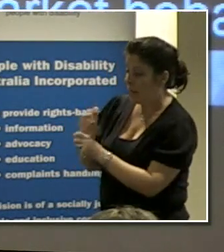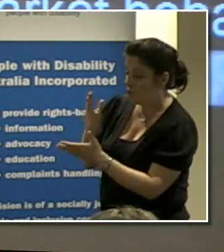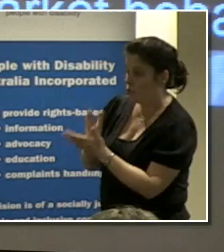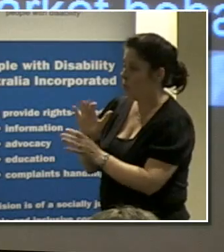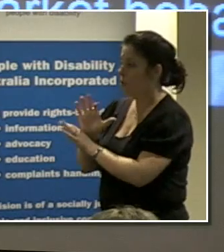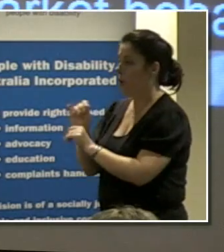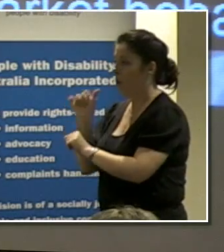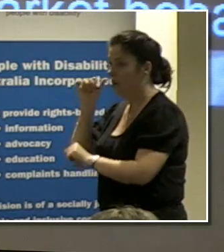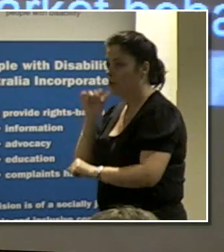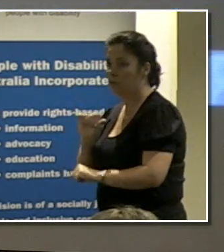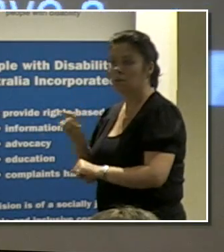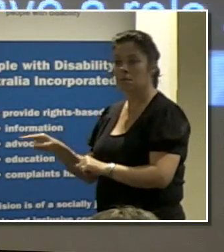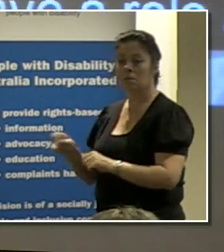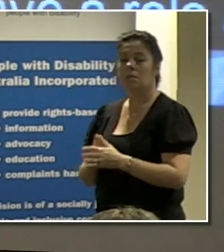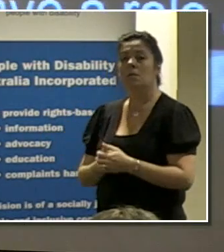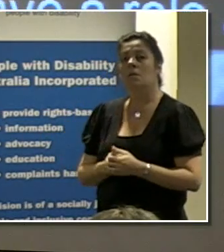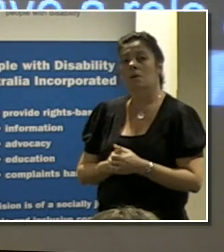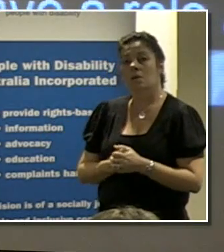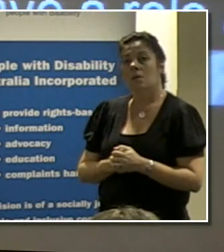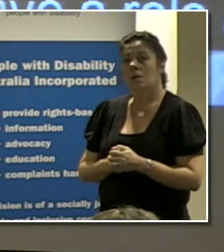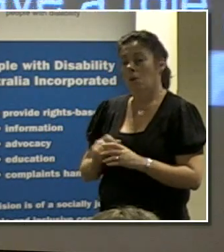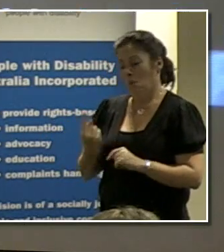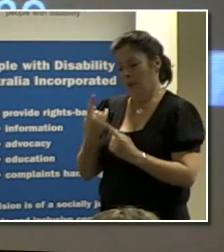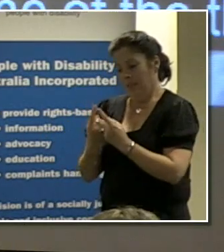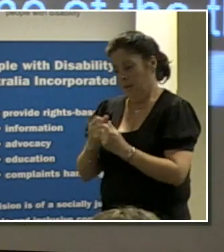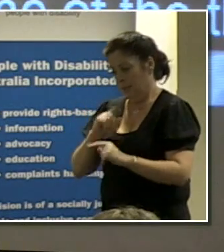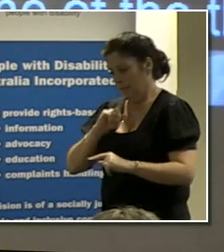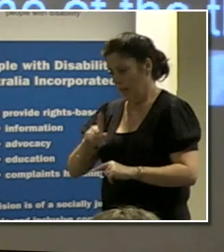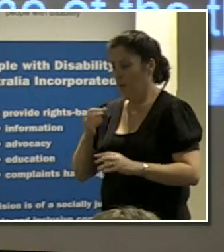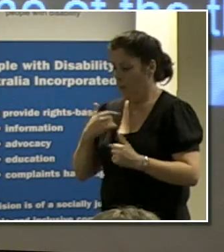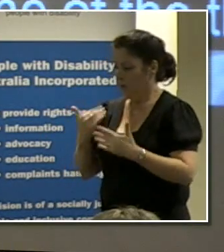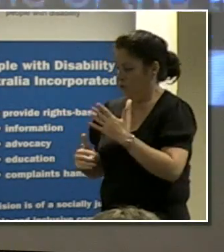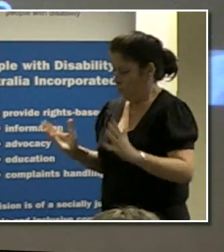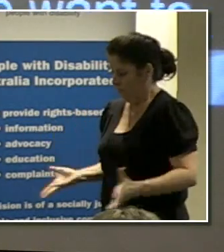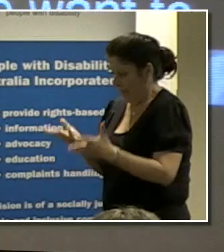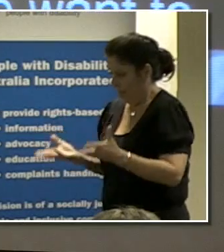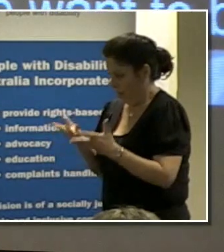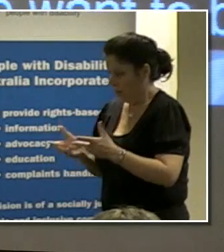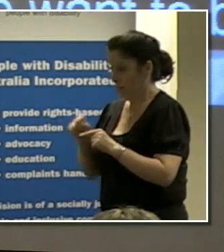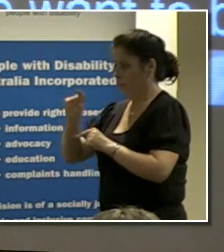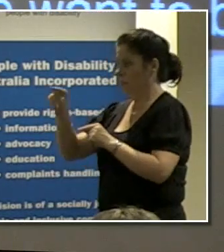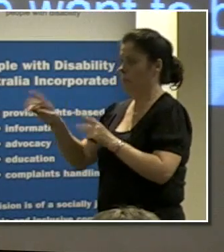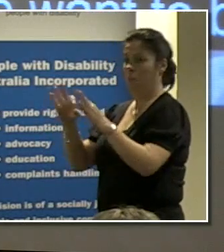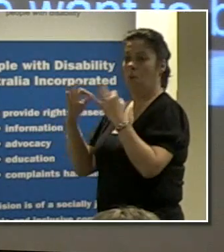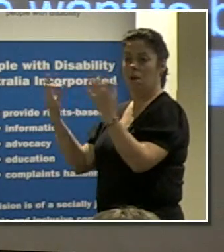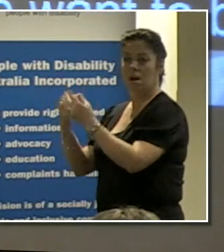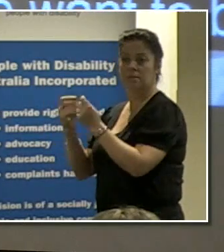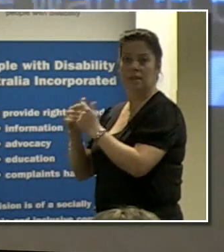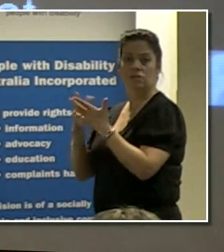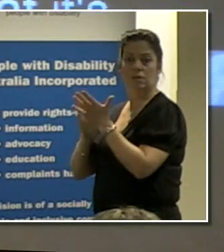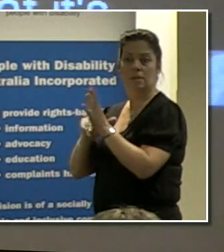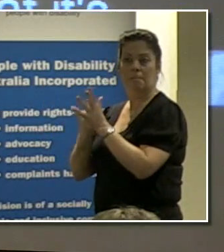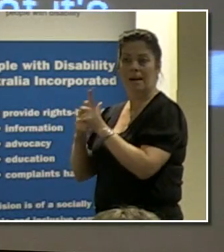one of the things that we say is that we want to build this market so that it's, number one, well, three